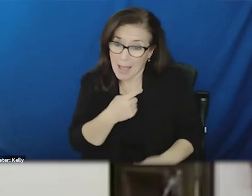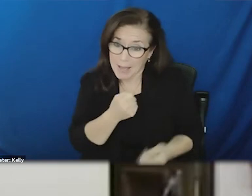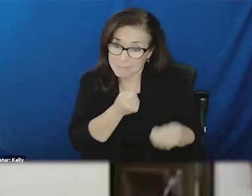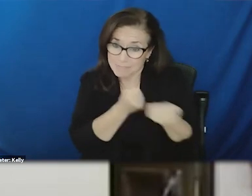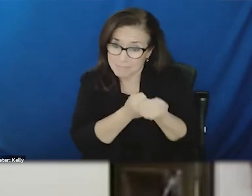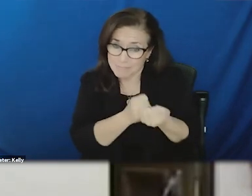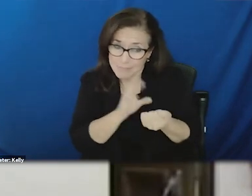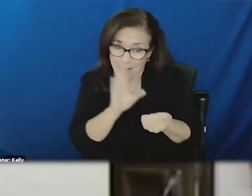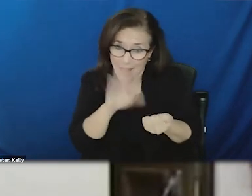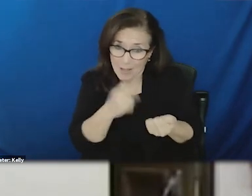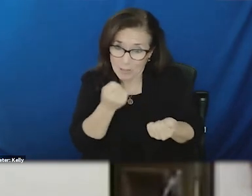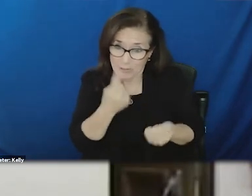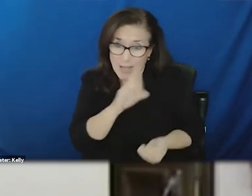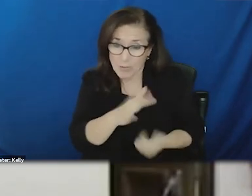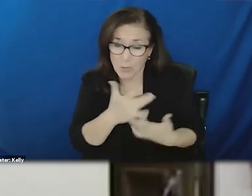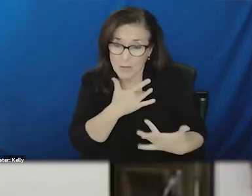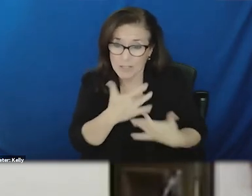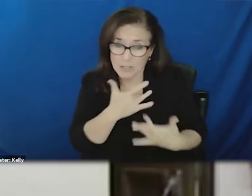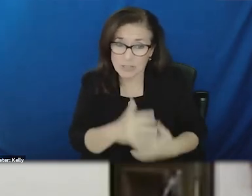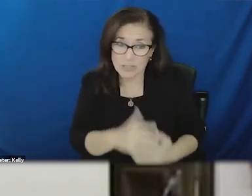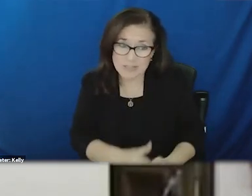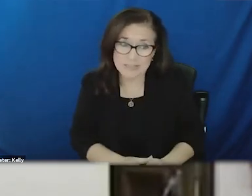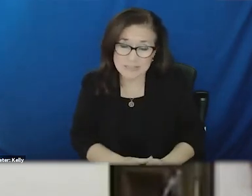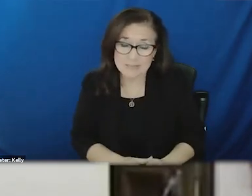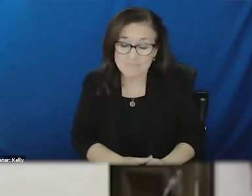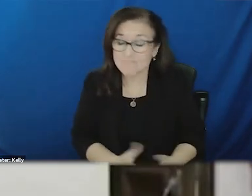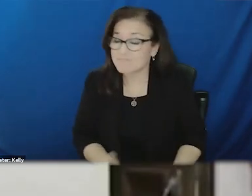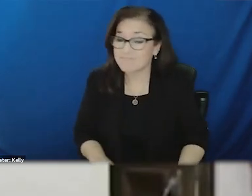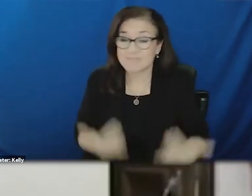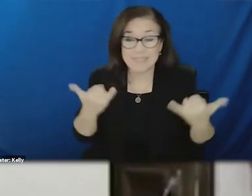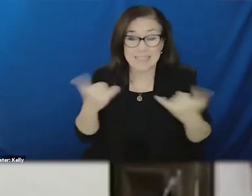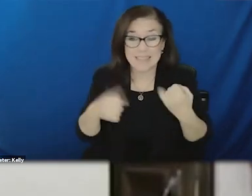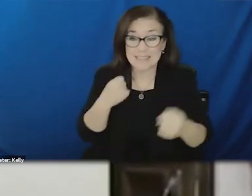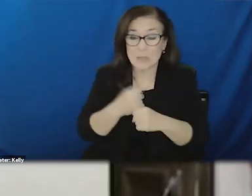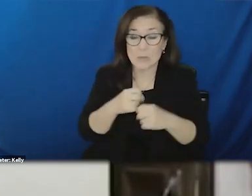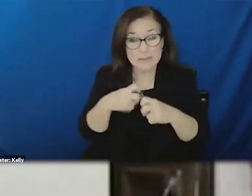Gosh, it's been a tough year. It's been a tough year.